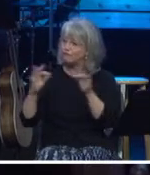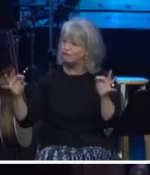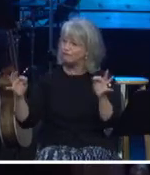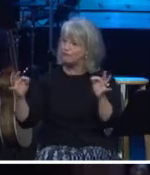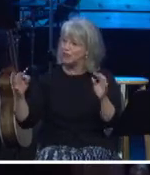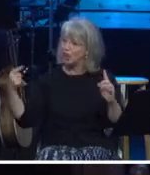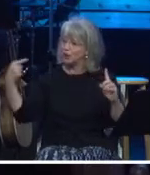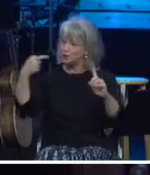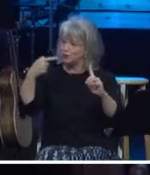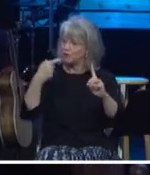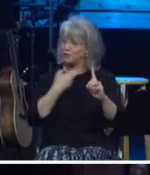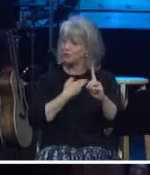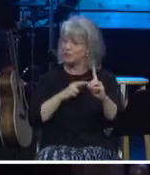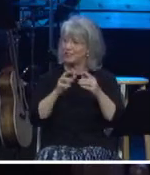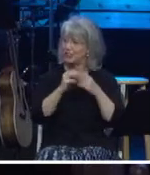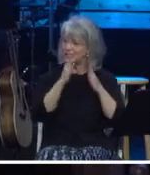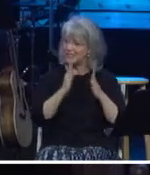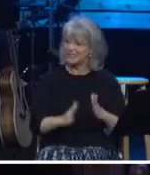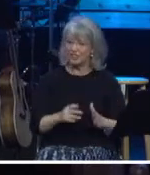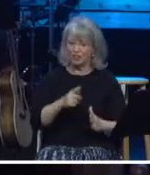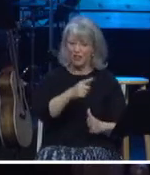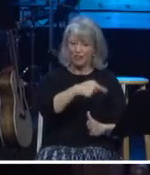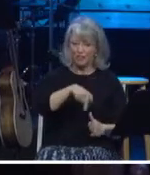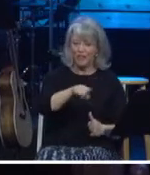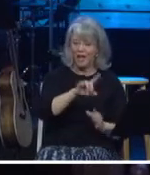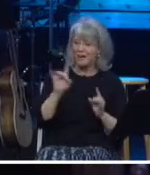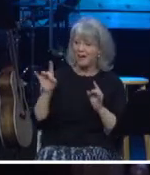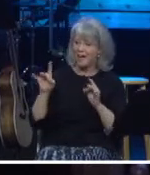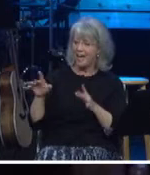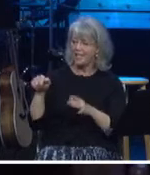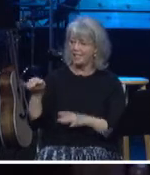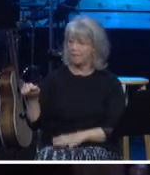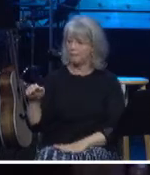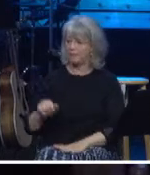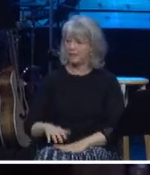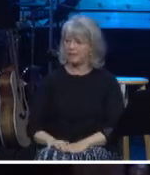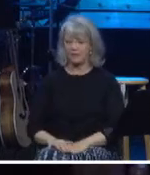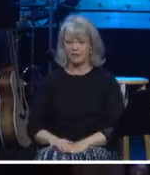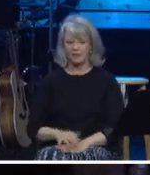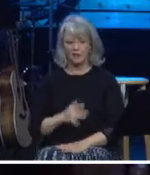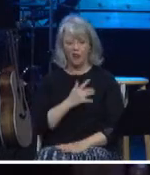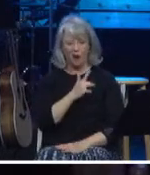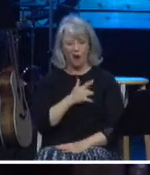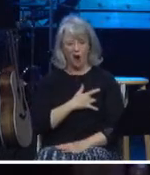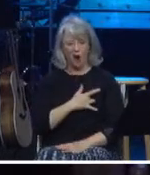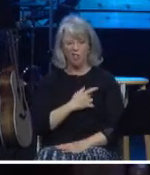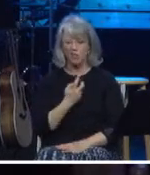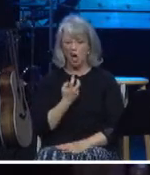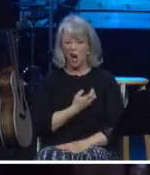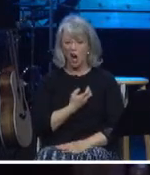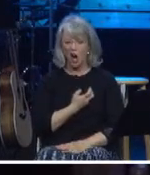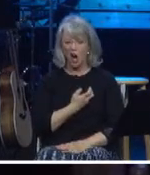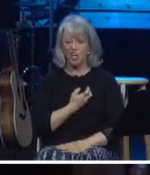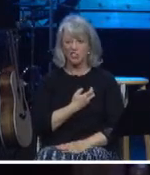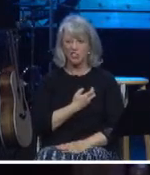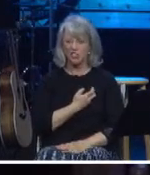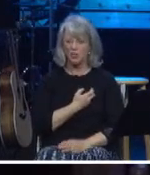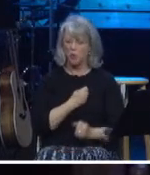to these religious leaders that hate him. They're hard-hearted. They are against